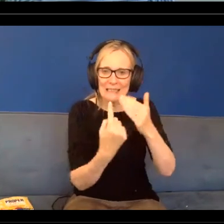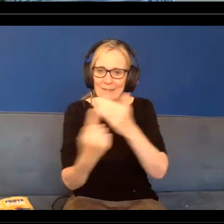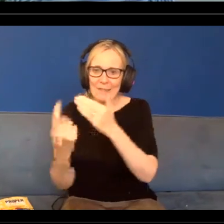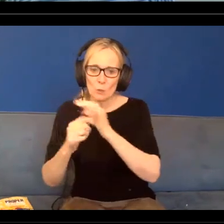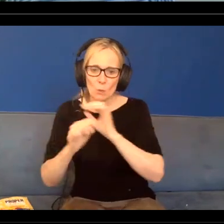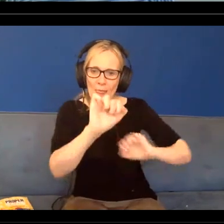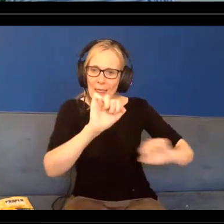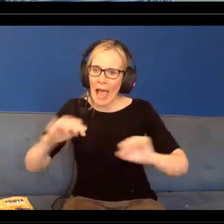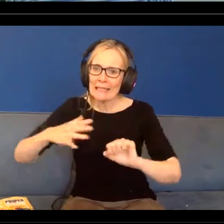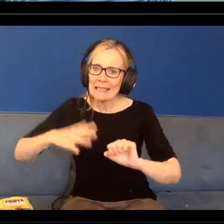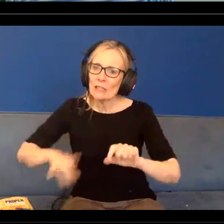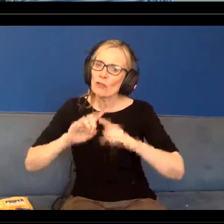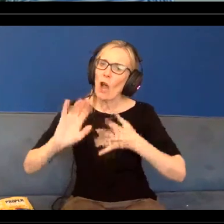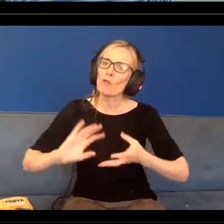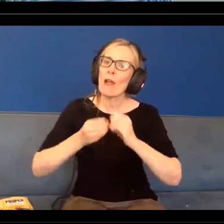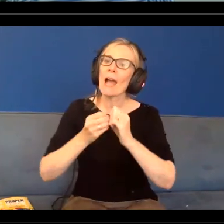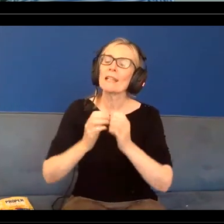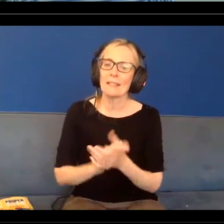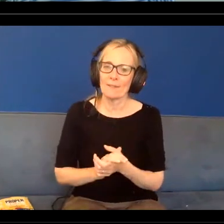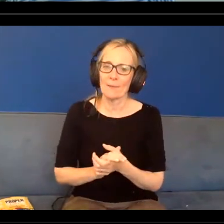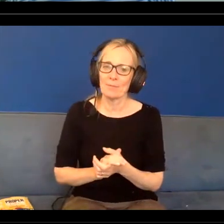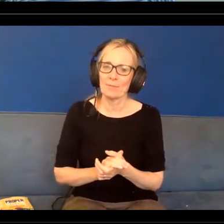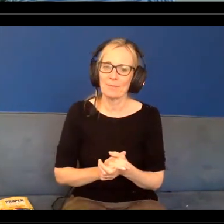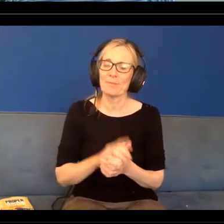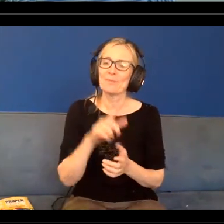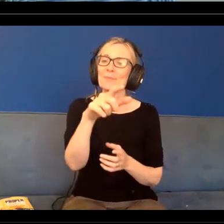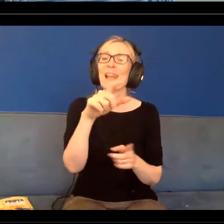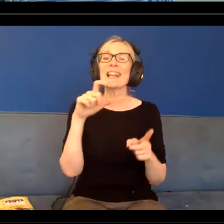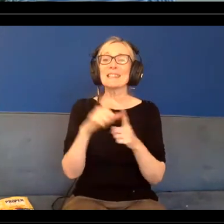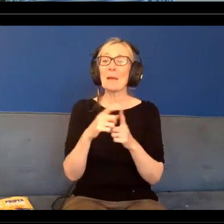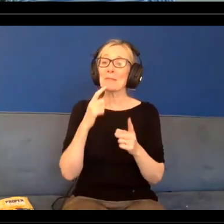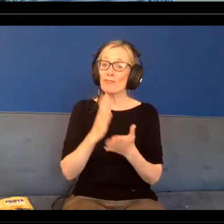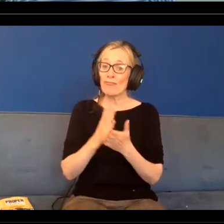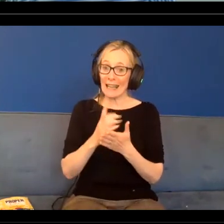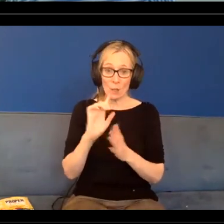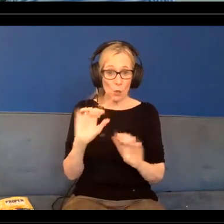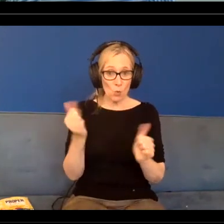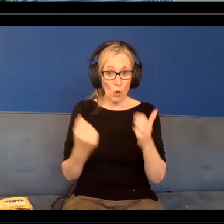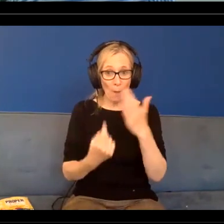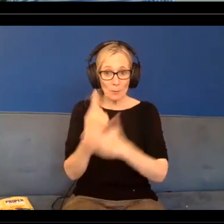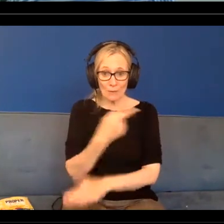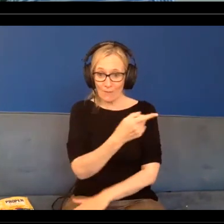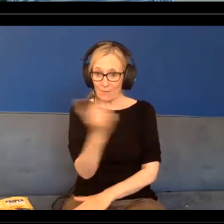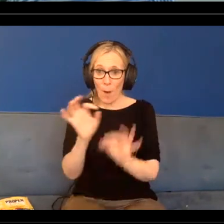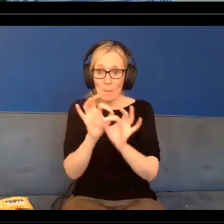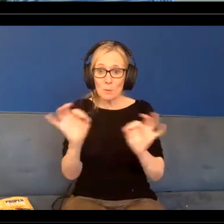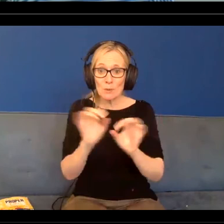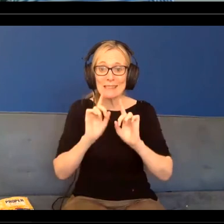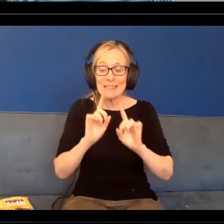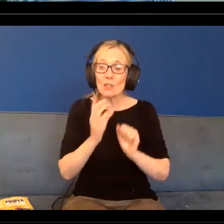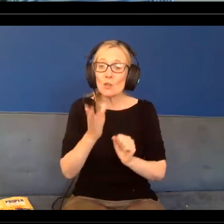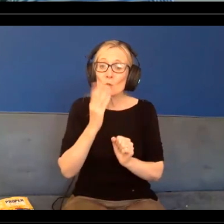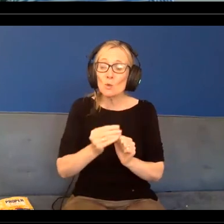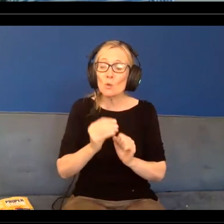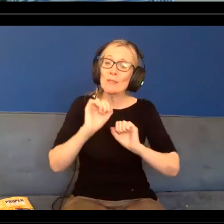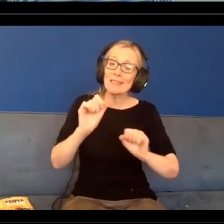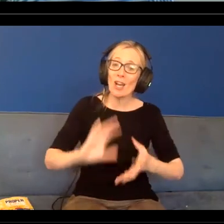needs. So really this is an opportunity for music teachers to use their creativity. Yes. In terms